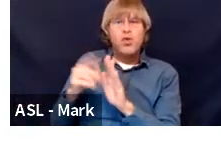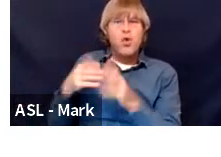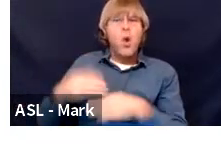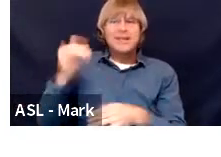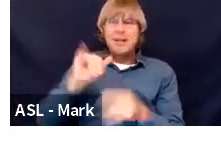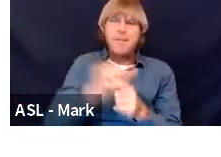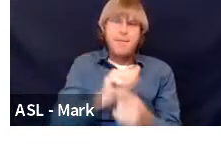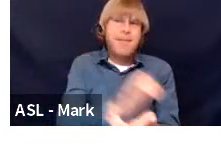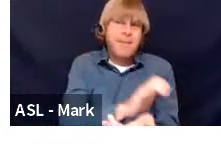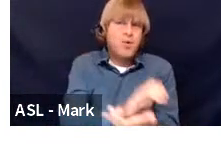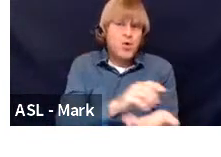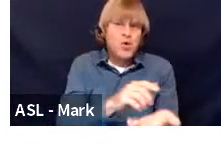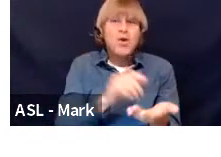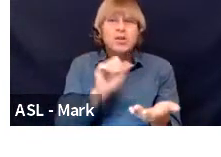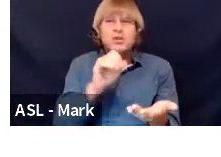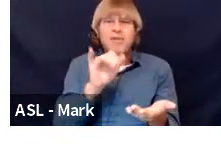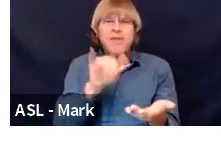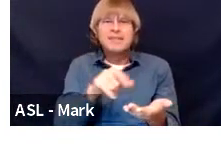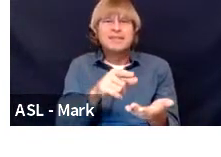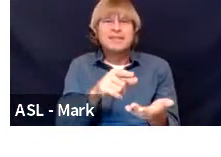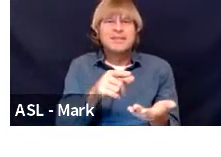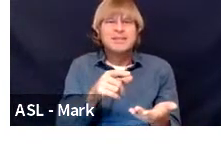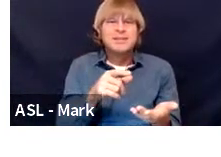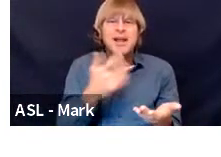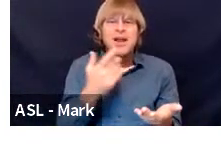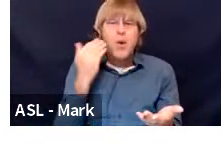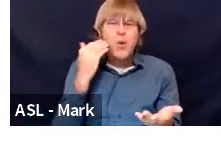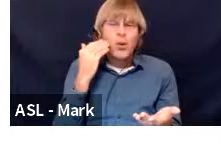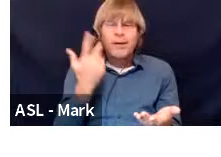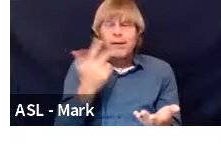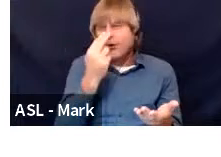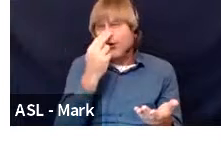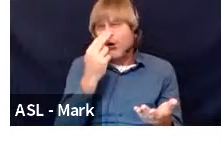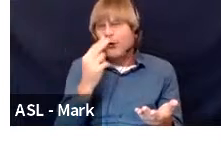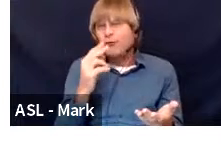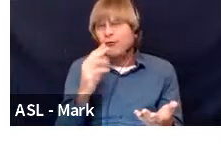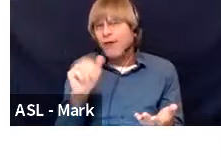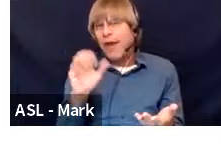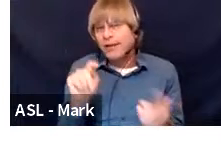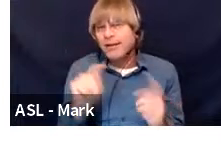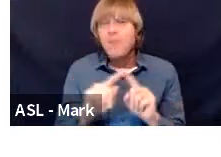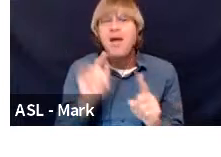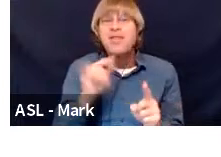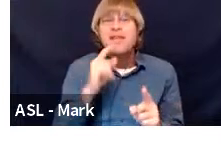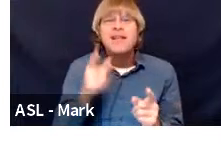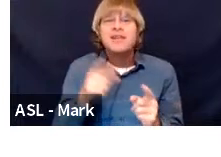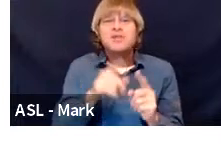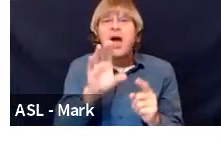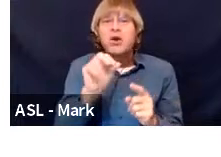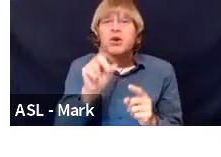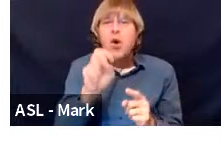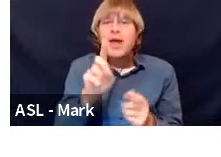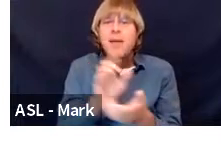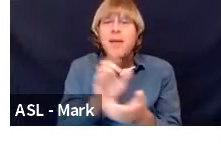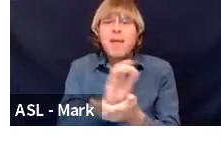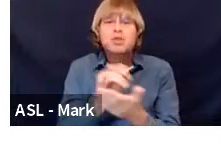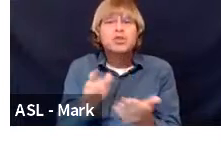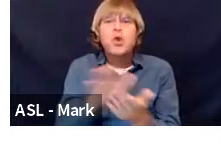holds true for paper. In fact, this is a little geek fact, but the patent for coated paper is